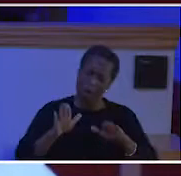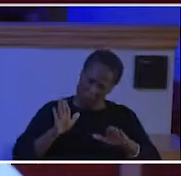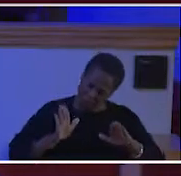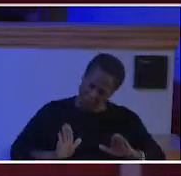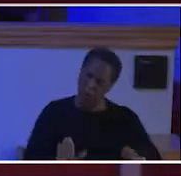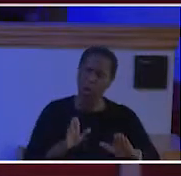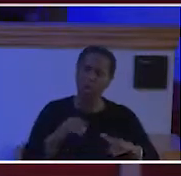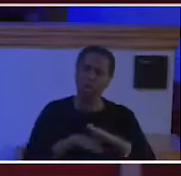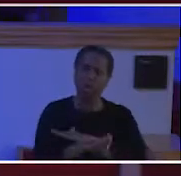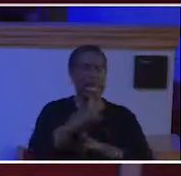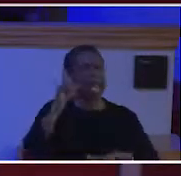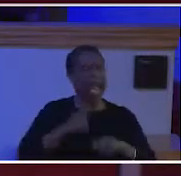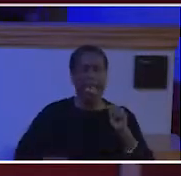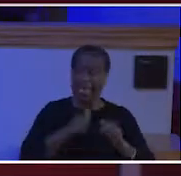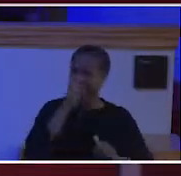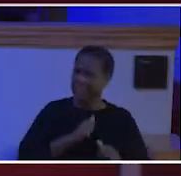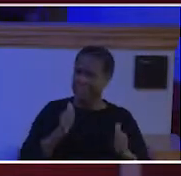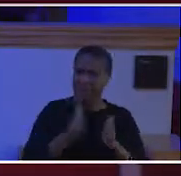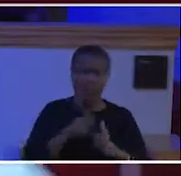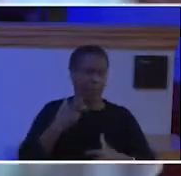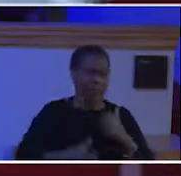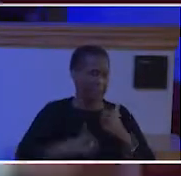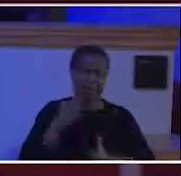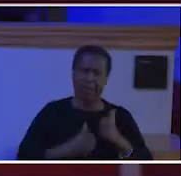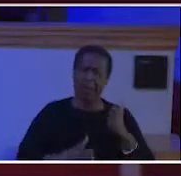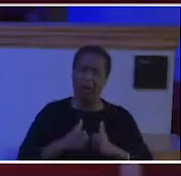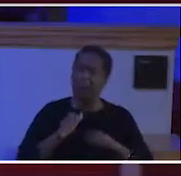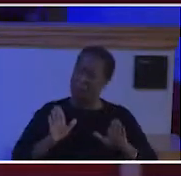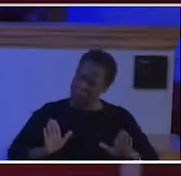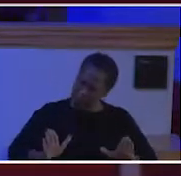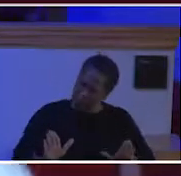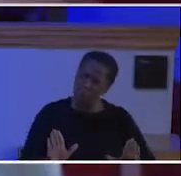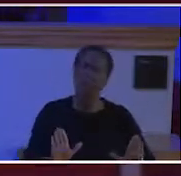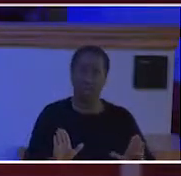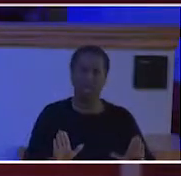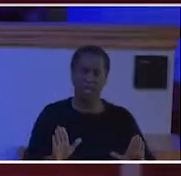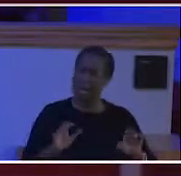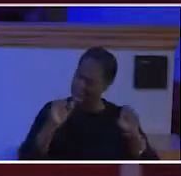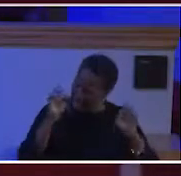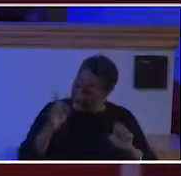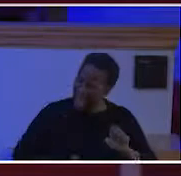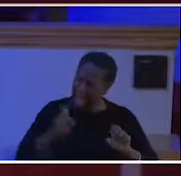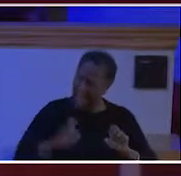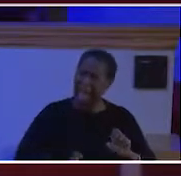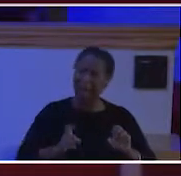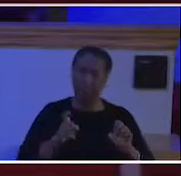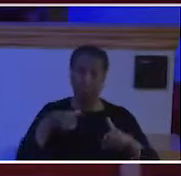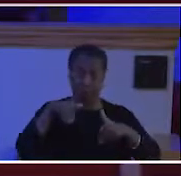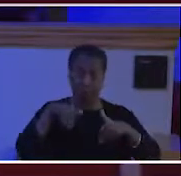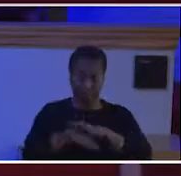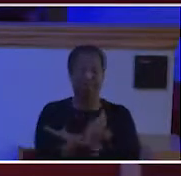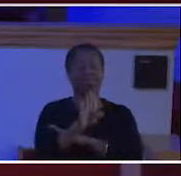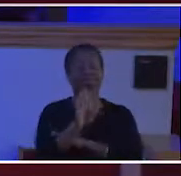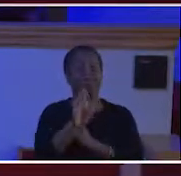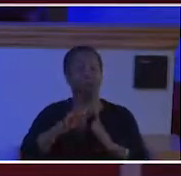Push, I can't deal with the difficulties. Push, I've got to give birth